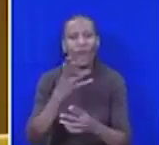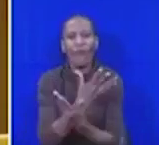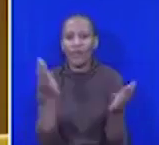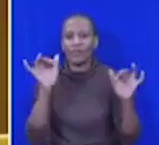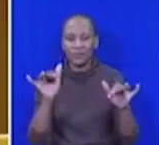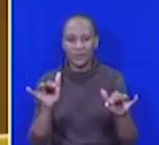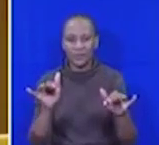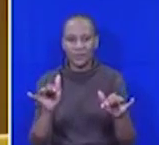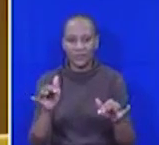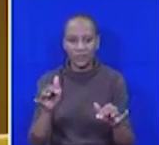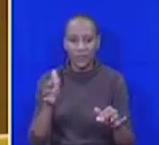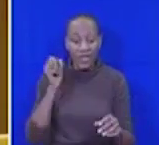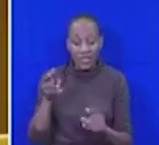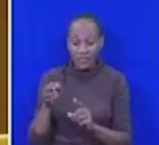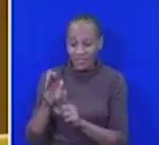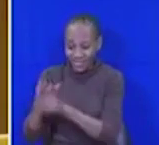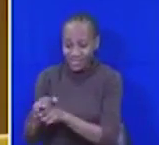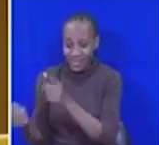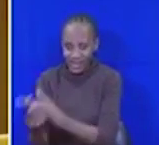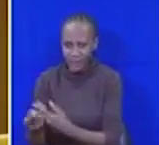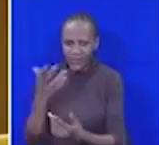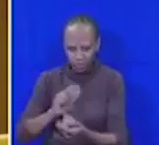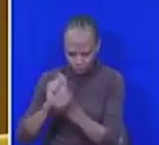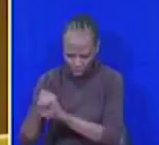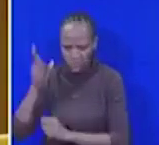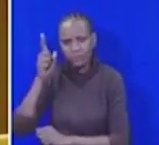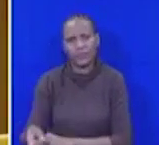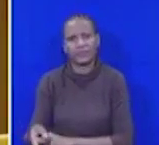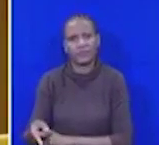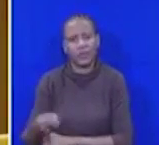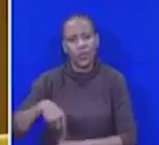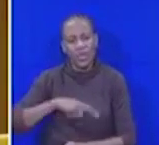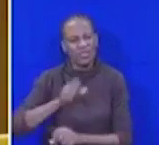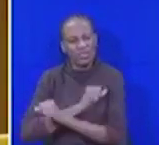condemnation where injustice is being done to anybody, irrespective of who he or she may be.